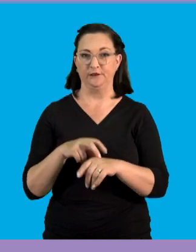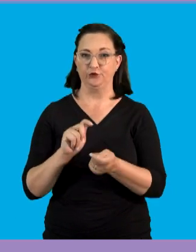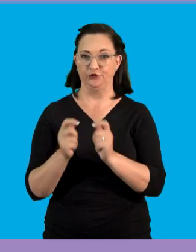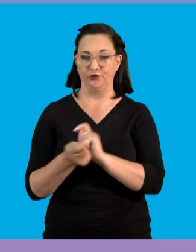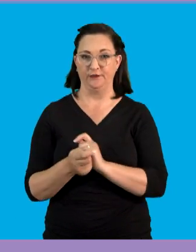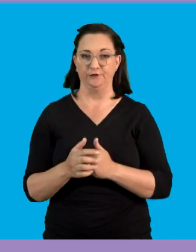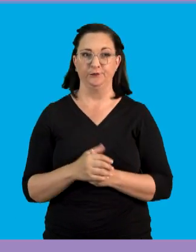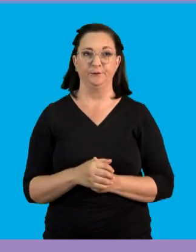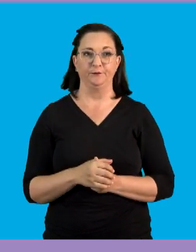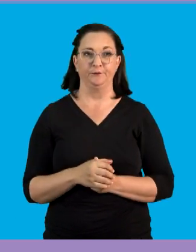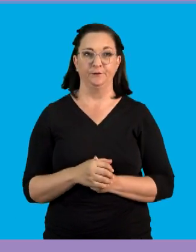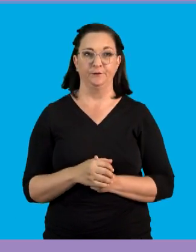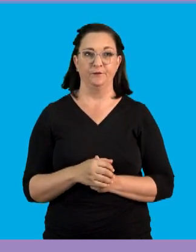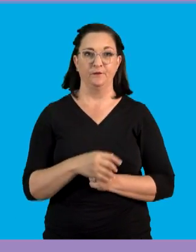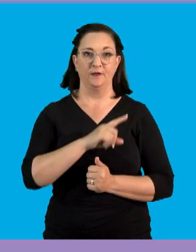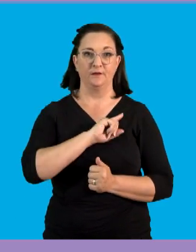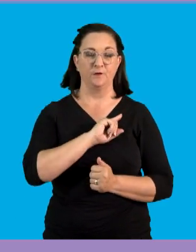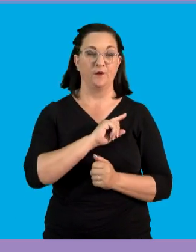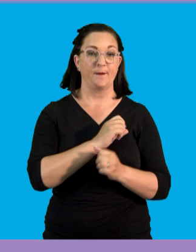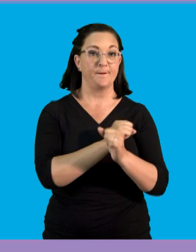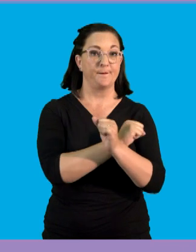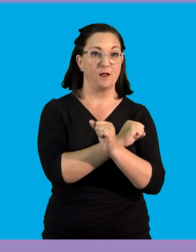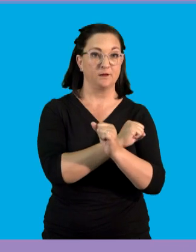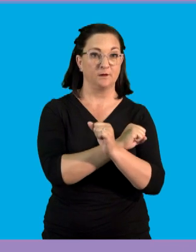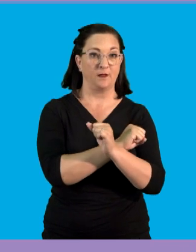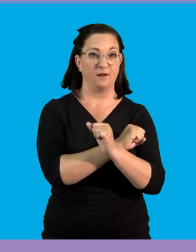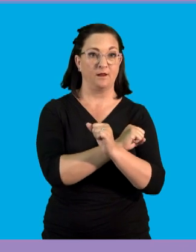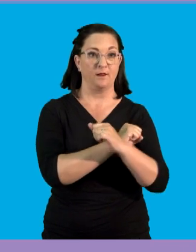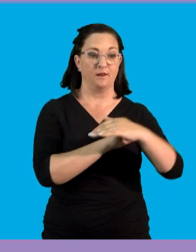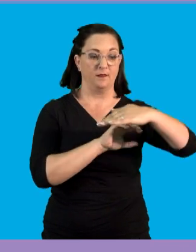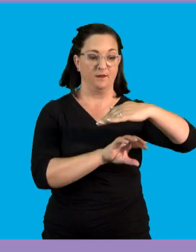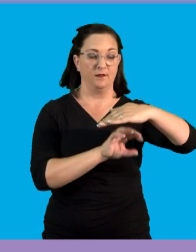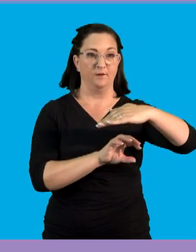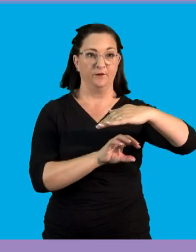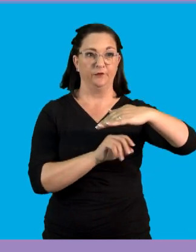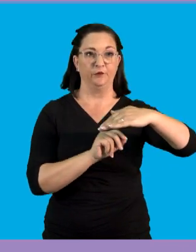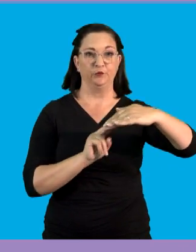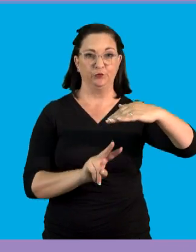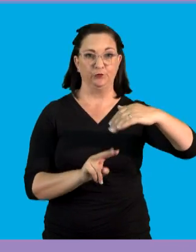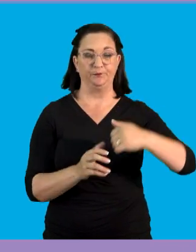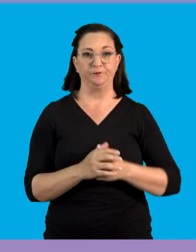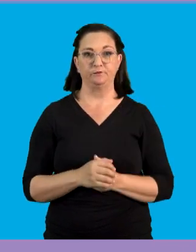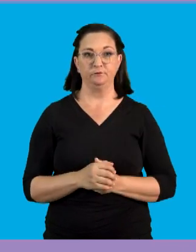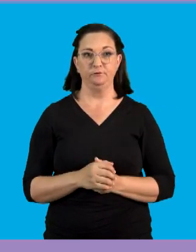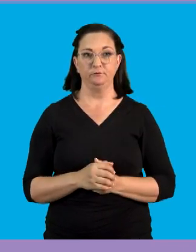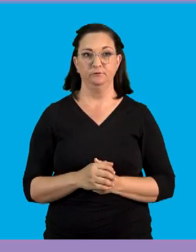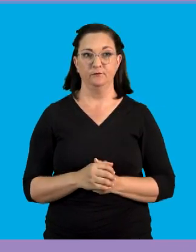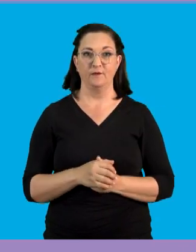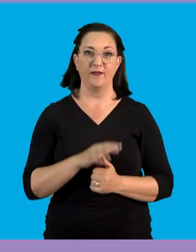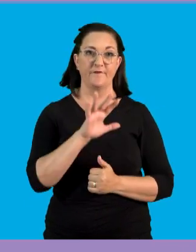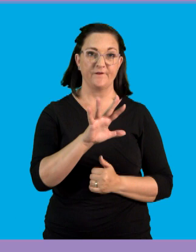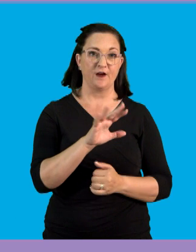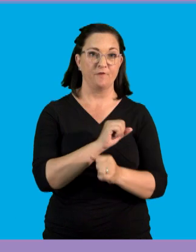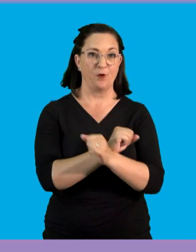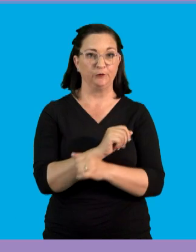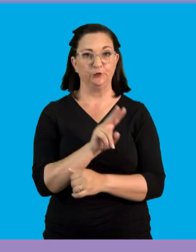10. So how are we going to do that? We are going to multiply that denominator with 2. Why am I multiplying the 5